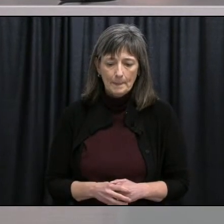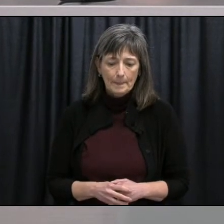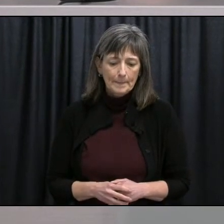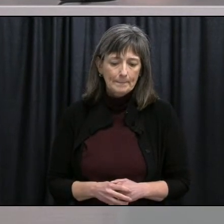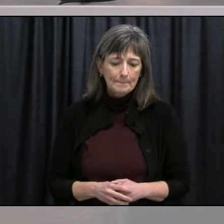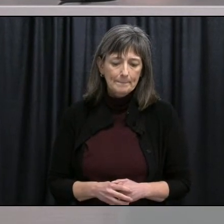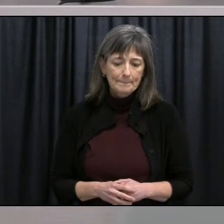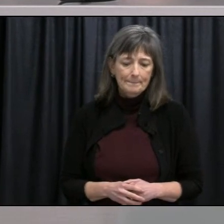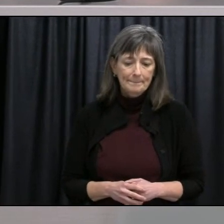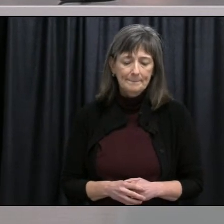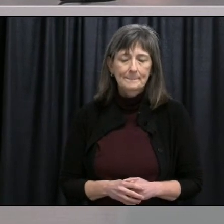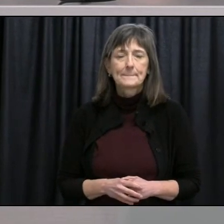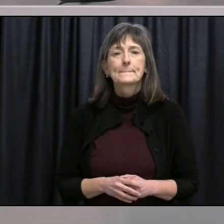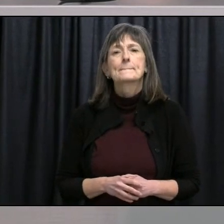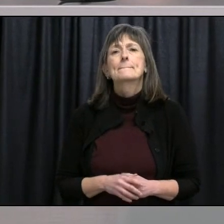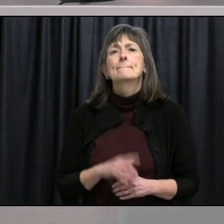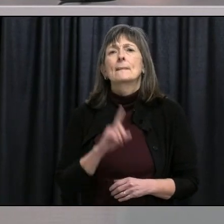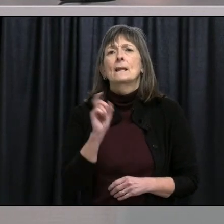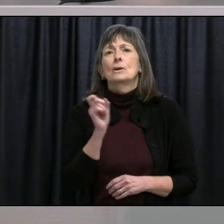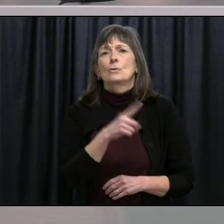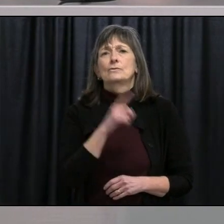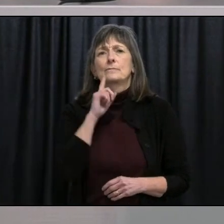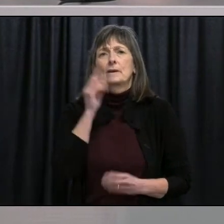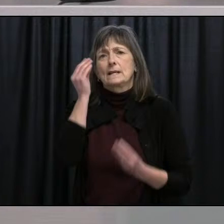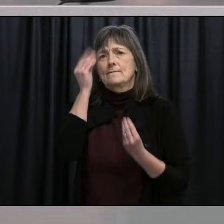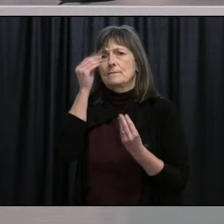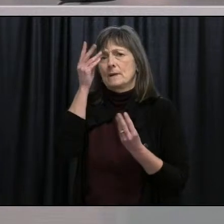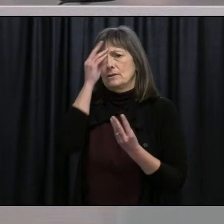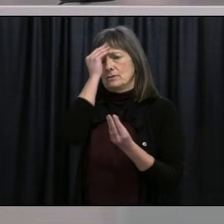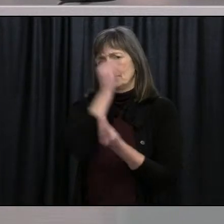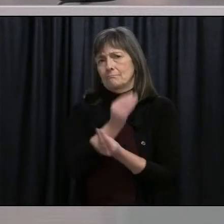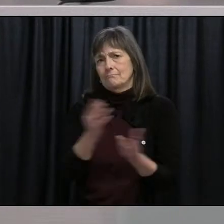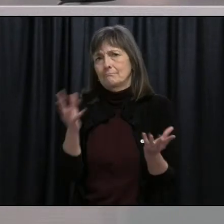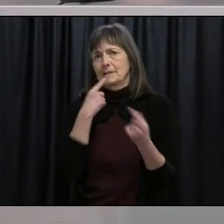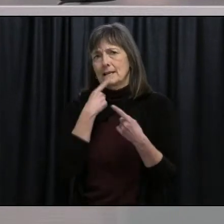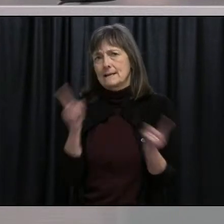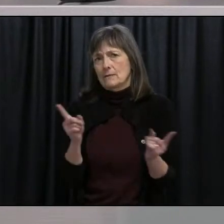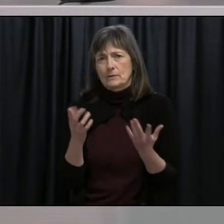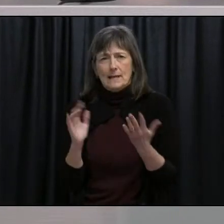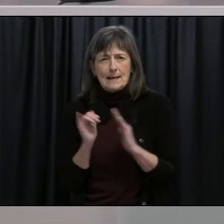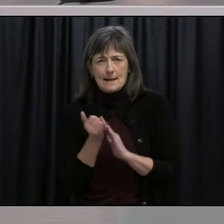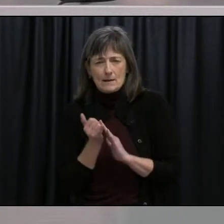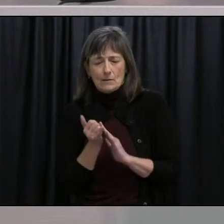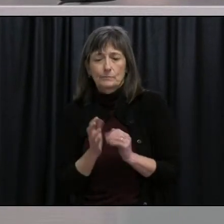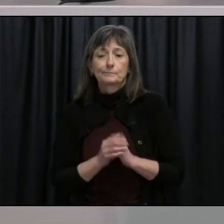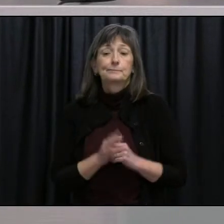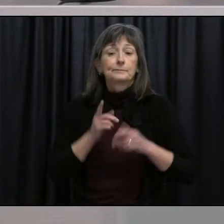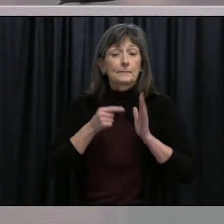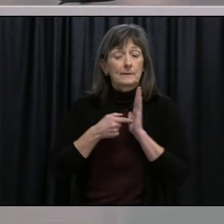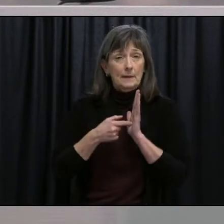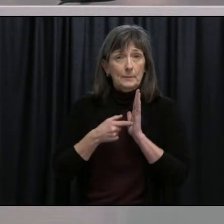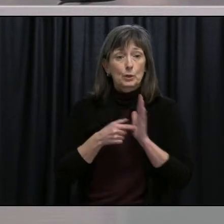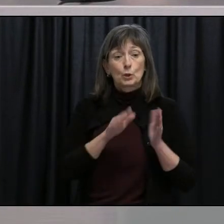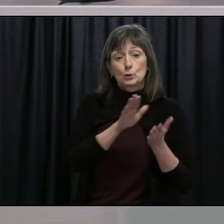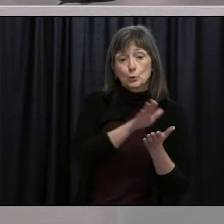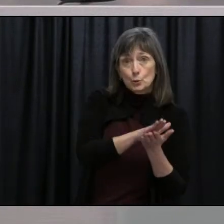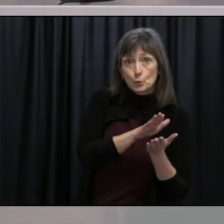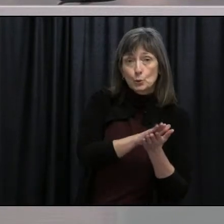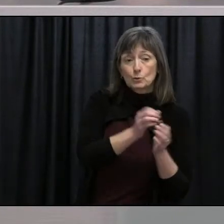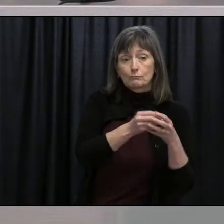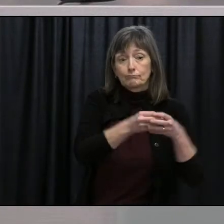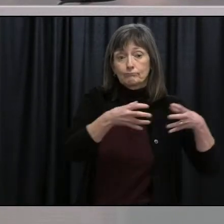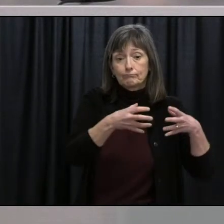releasing of information. When you look at outbreaks in schools and childcare centers, right now